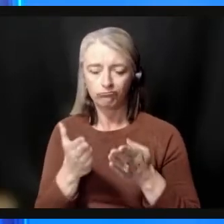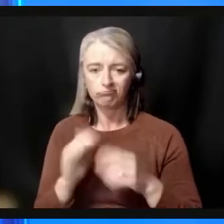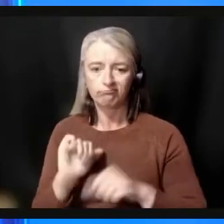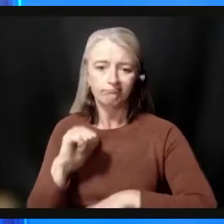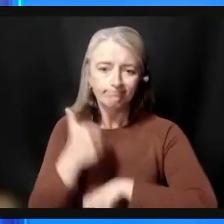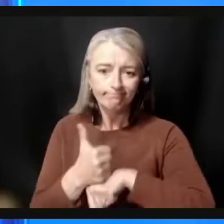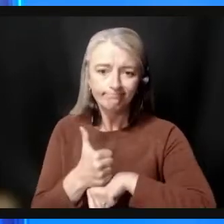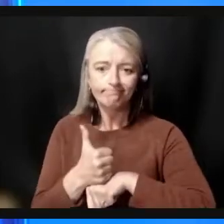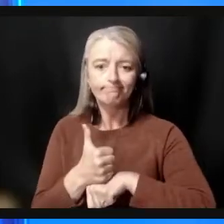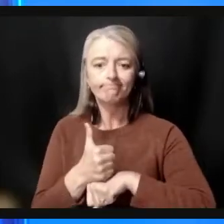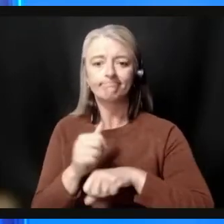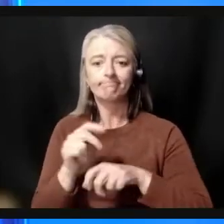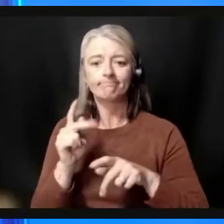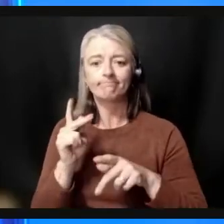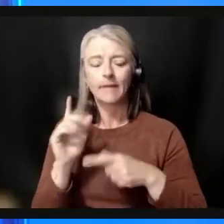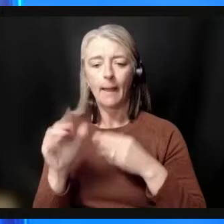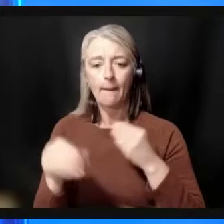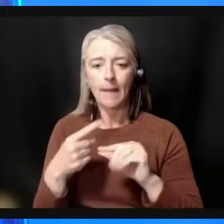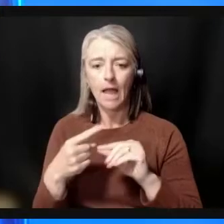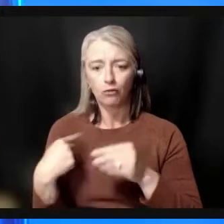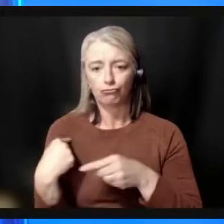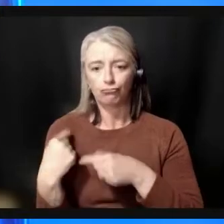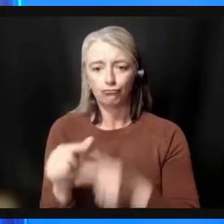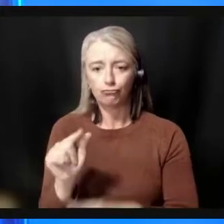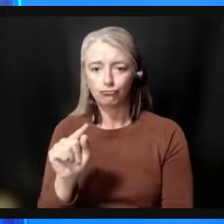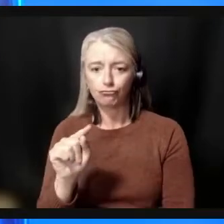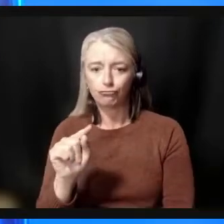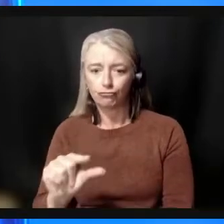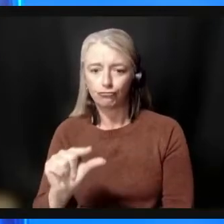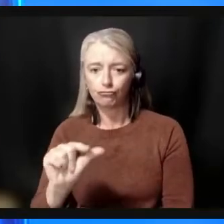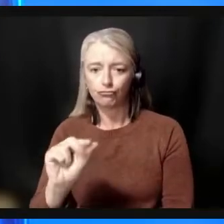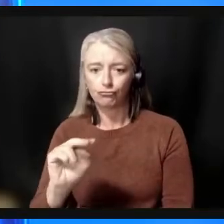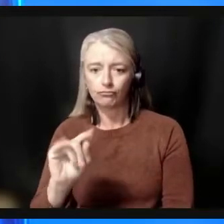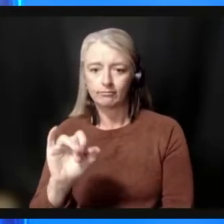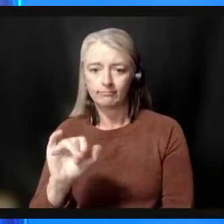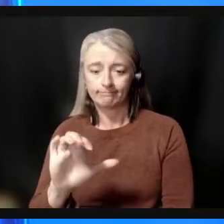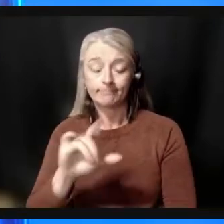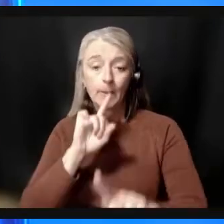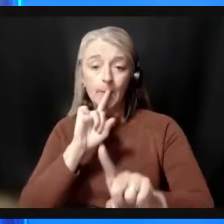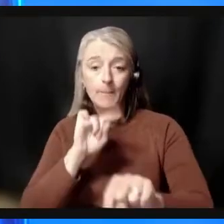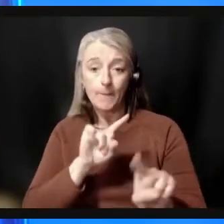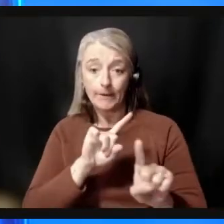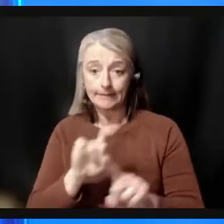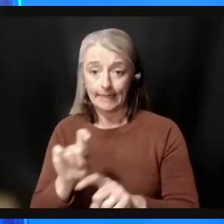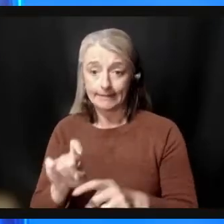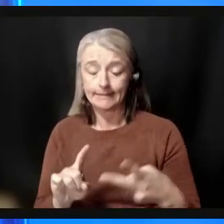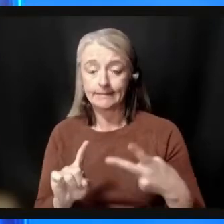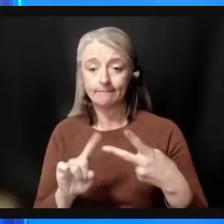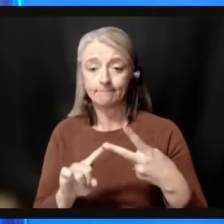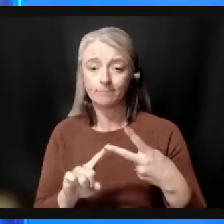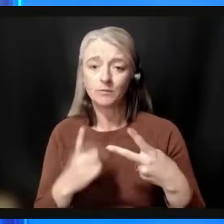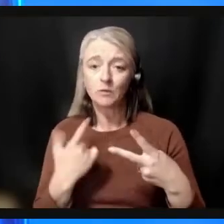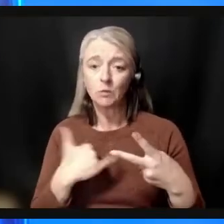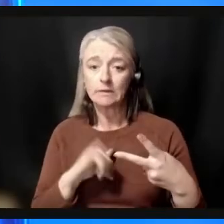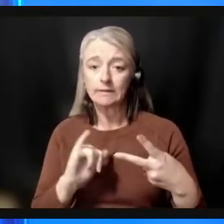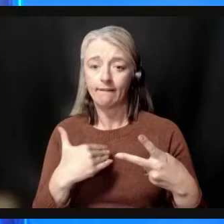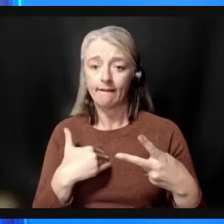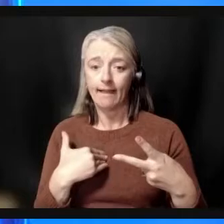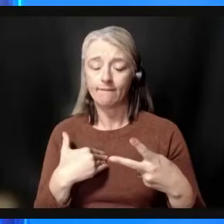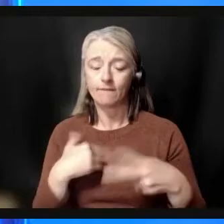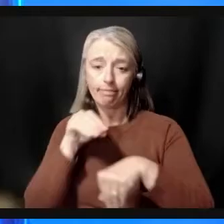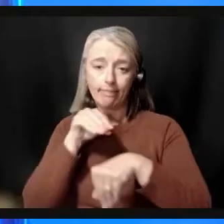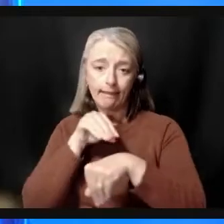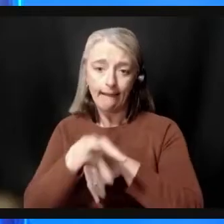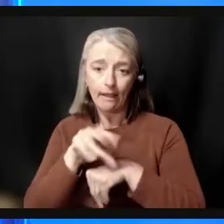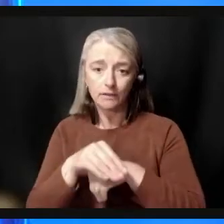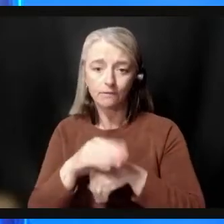on genetics that can at least get them through the first steps of ordering the test. And then we still have our genetic counselors for that